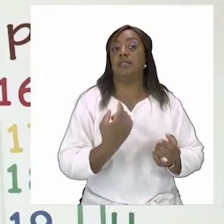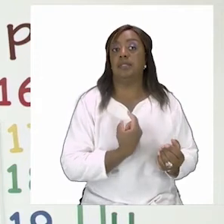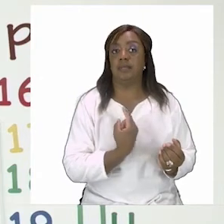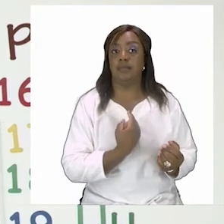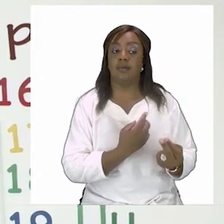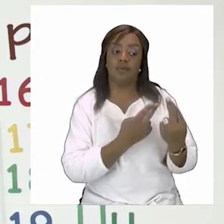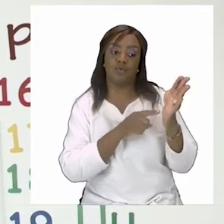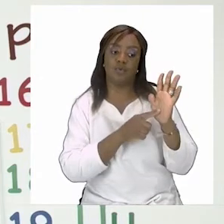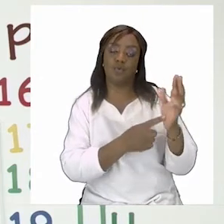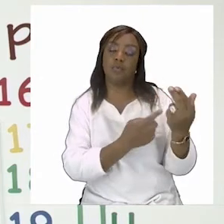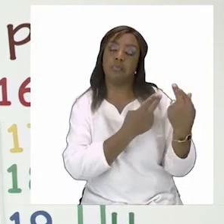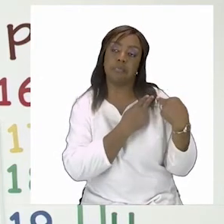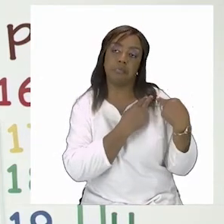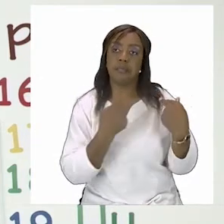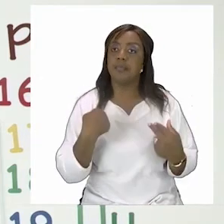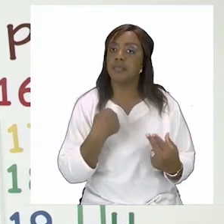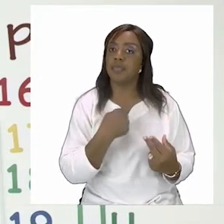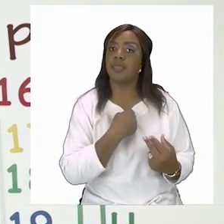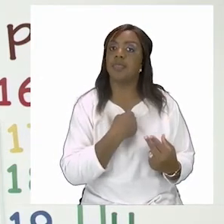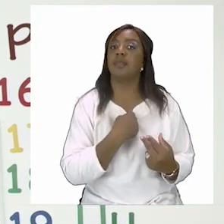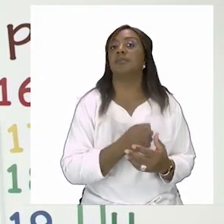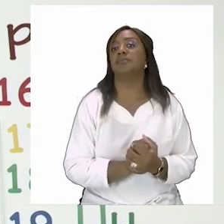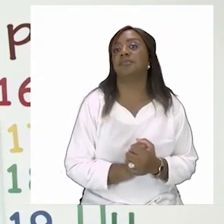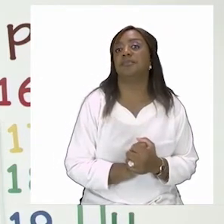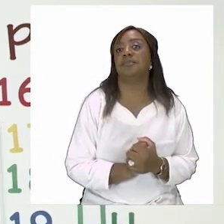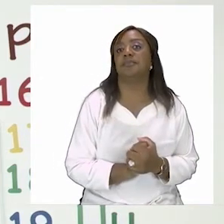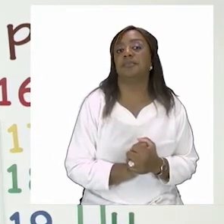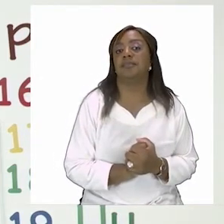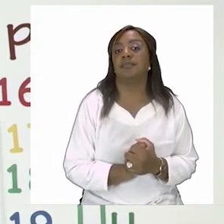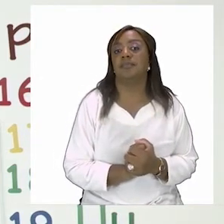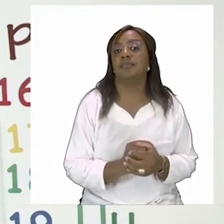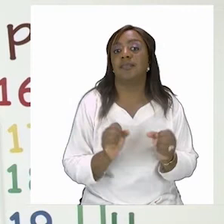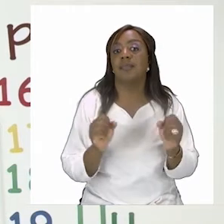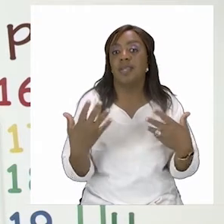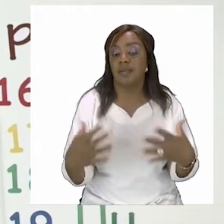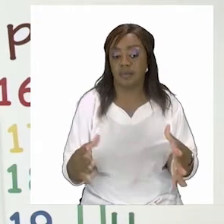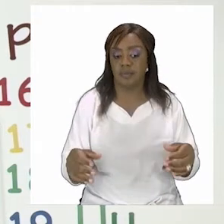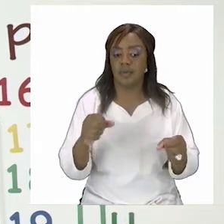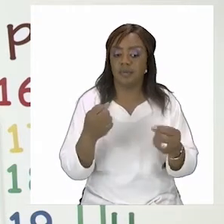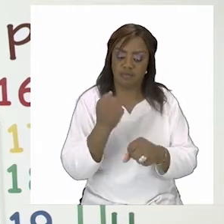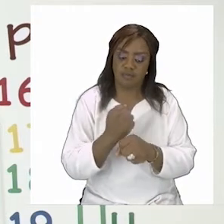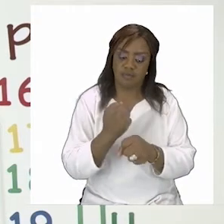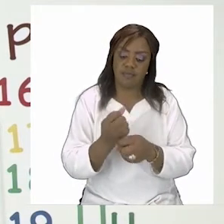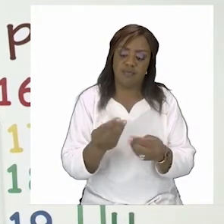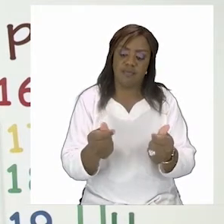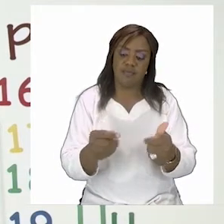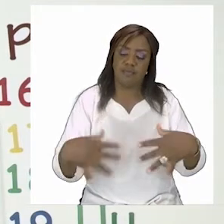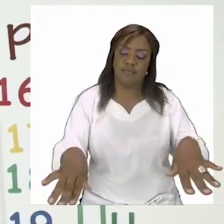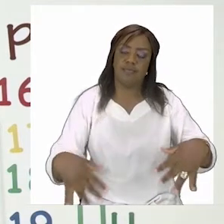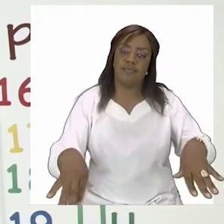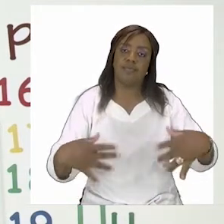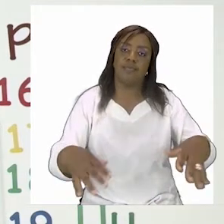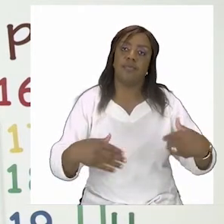and girls and staying safe from coronavirus. Also, don't forget to dry your hands before